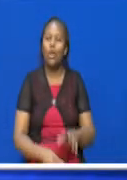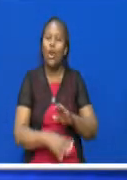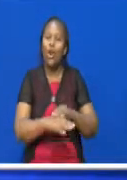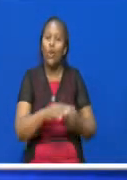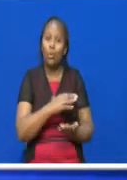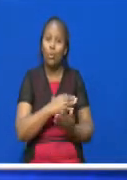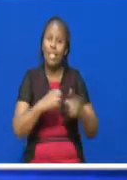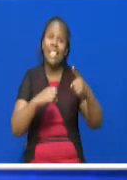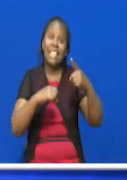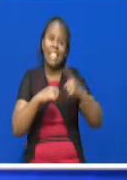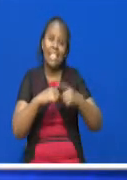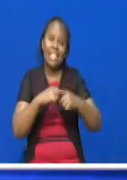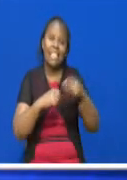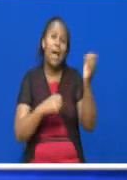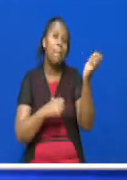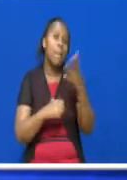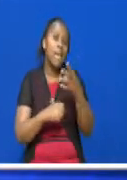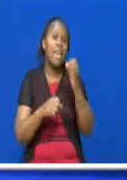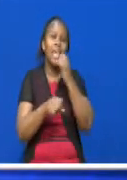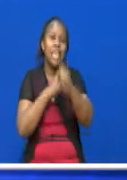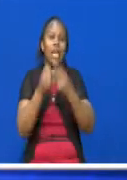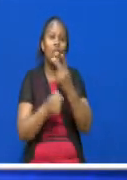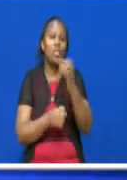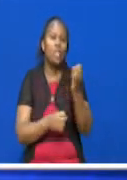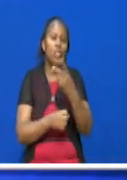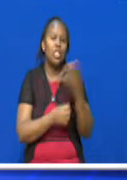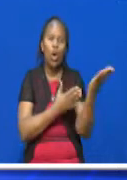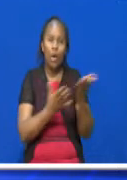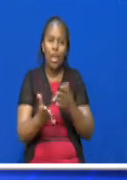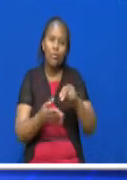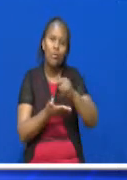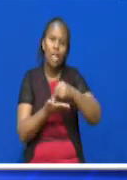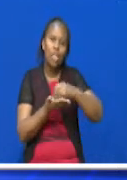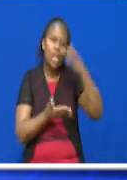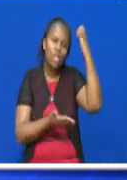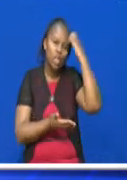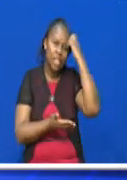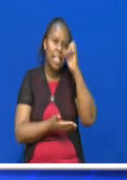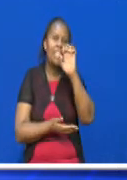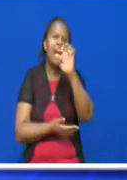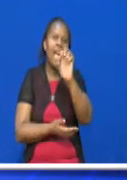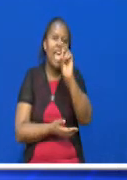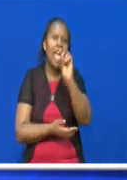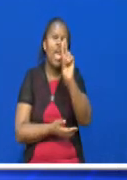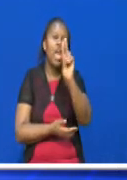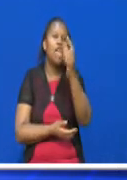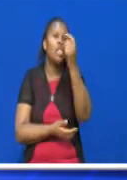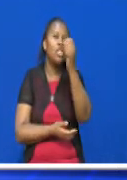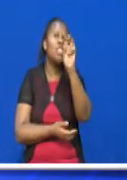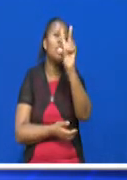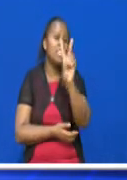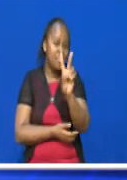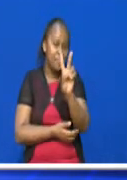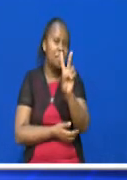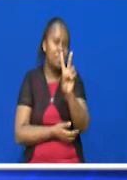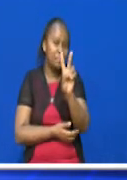It is the 6th of May, year 2020. Welcome to the National Educator, the Learner's Station, the